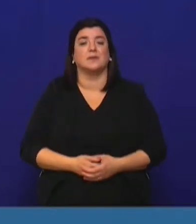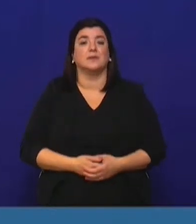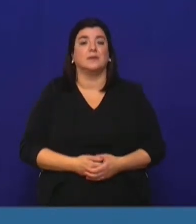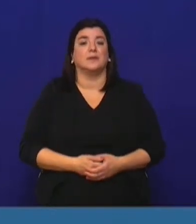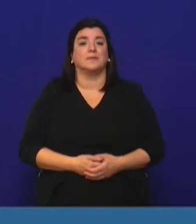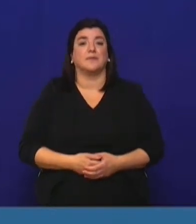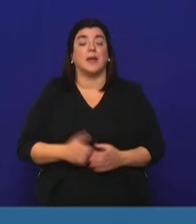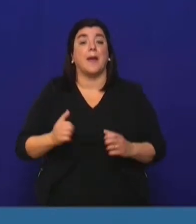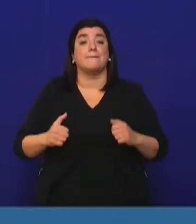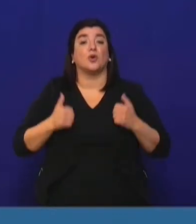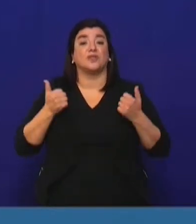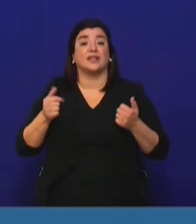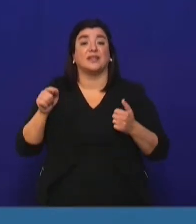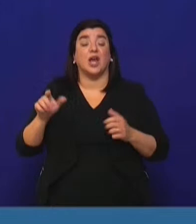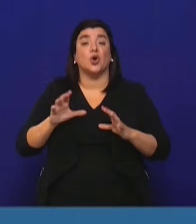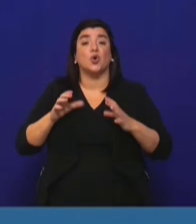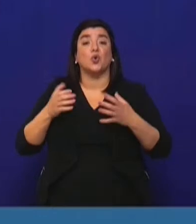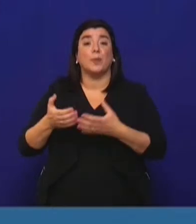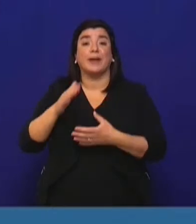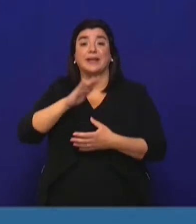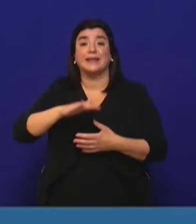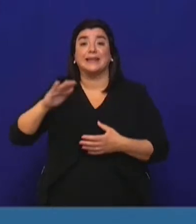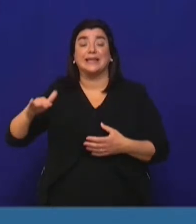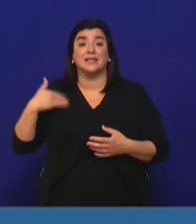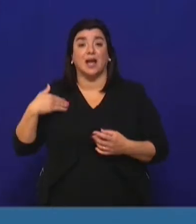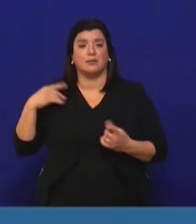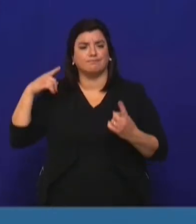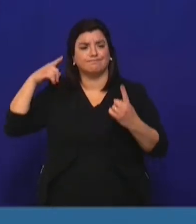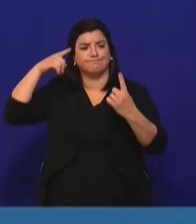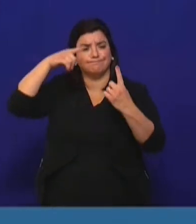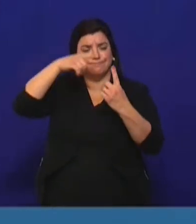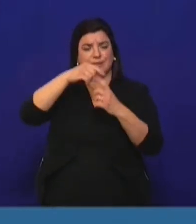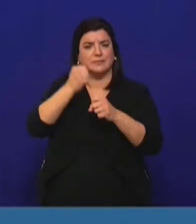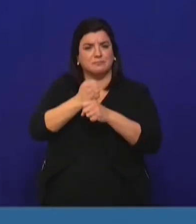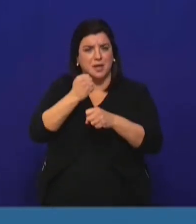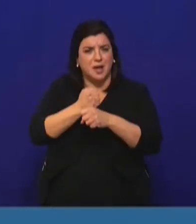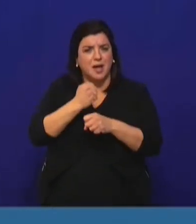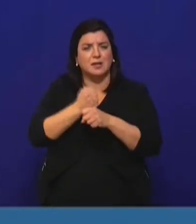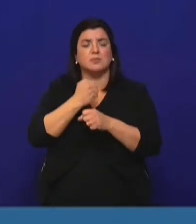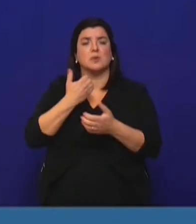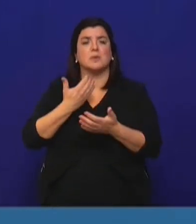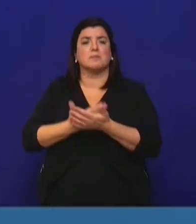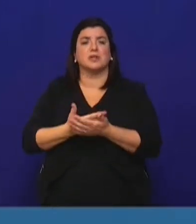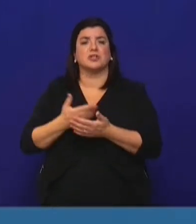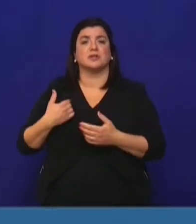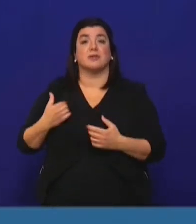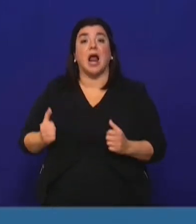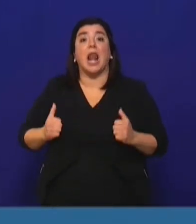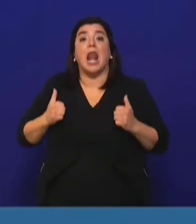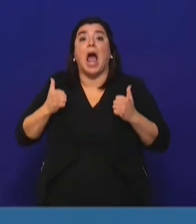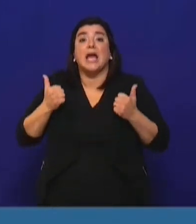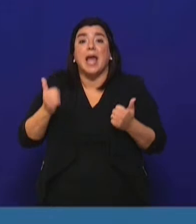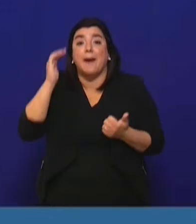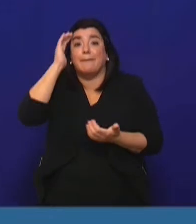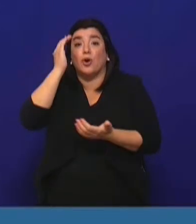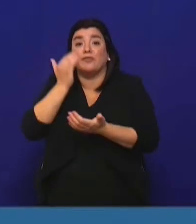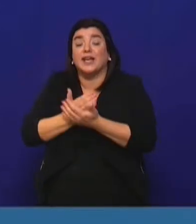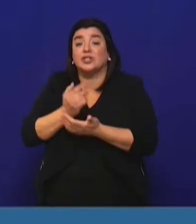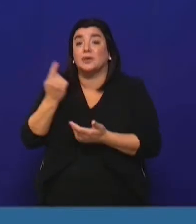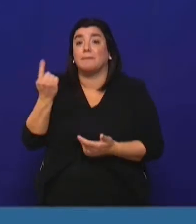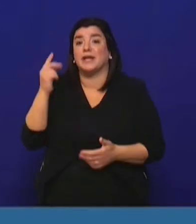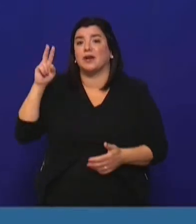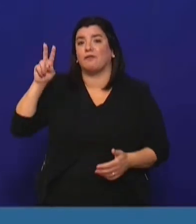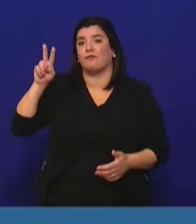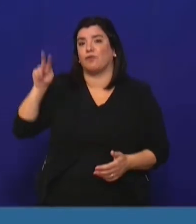dawn huma gruppi li aħna qegħdin nagħmlu target għalihom għaliex aħna rridu nagħtu l-aħjar protezzjoni li jista' jkollkom minn din